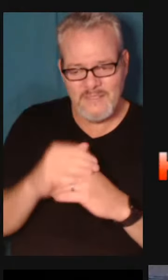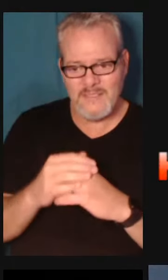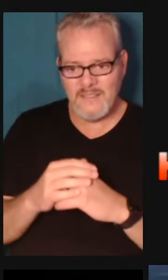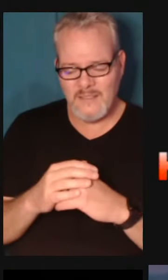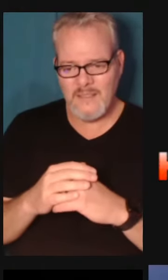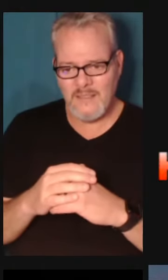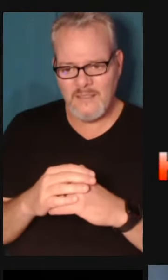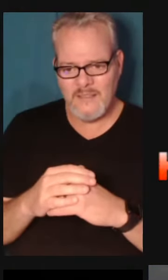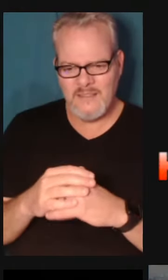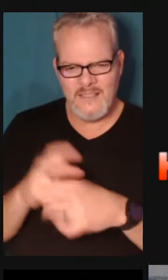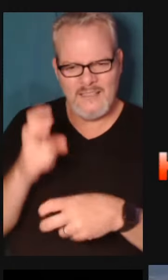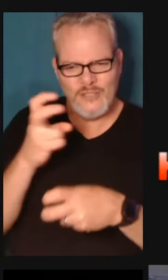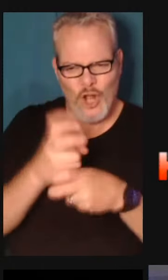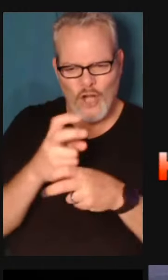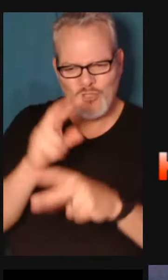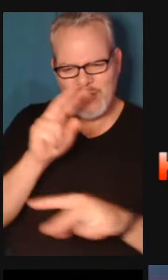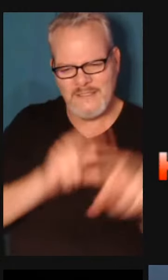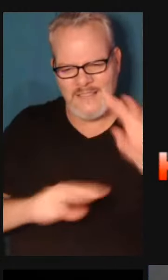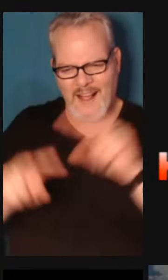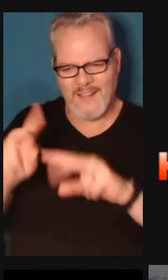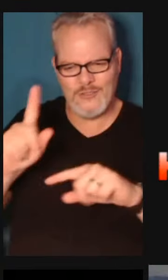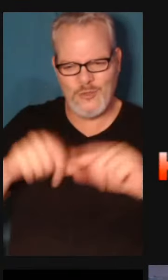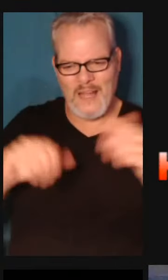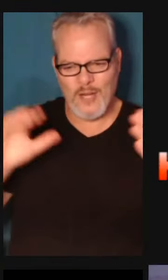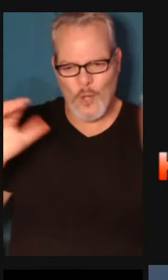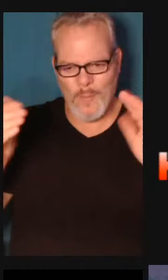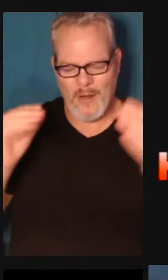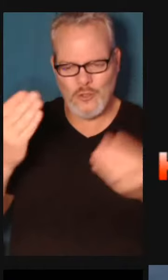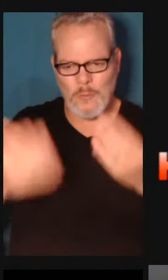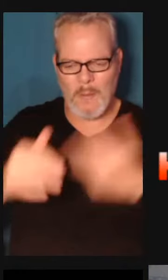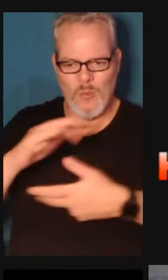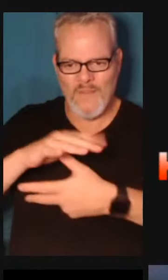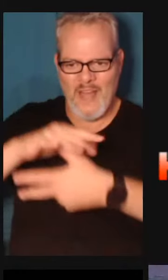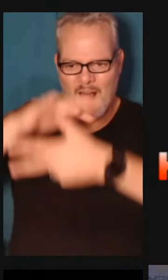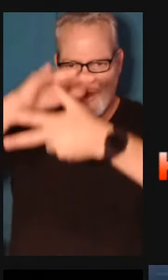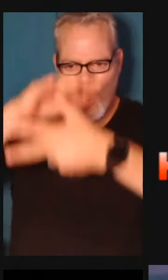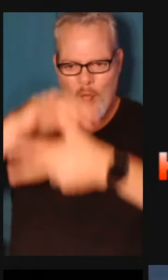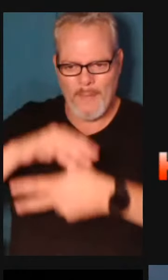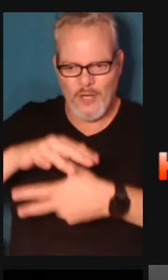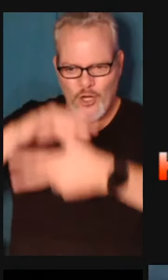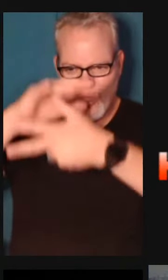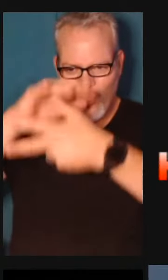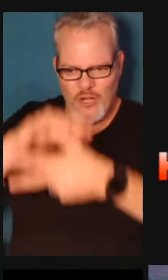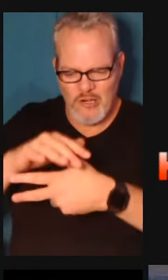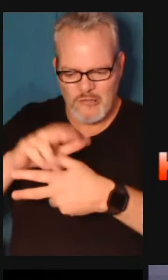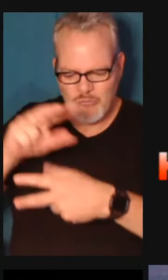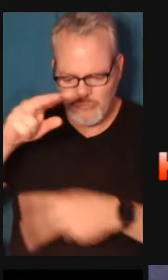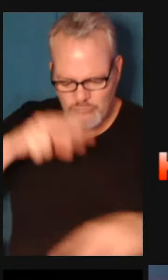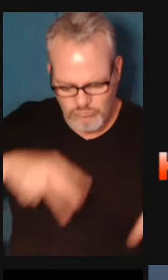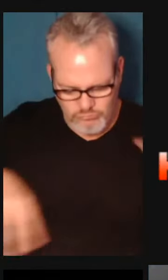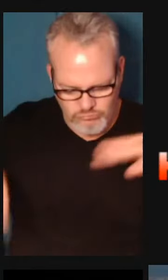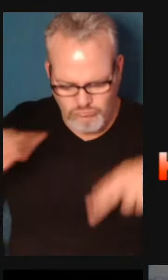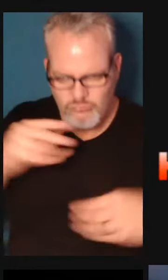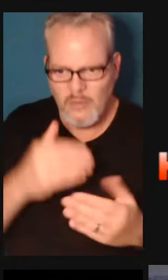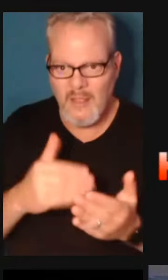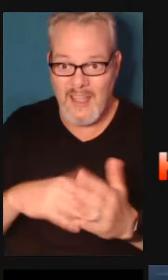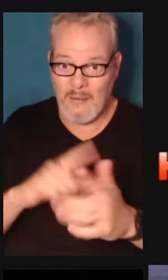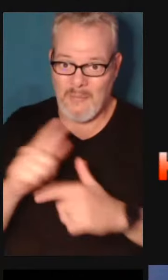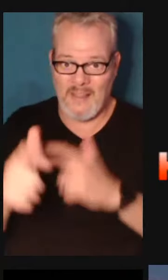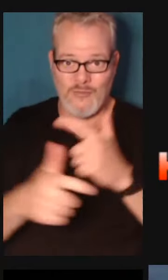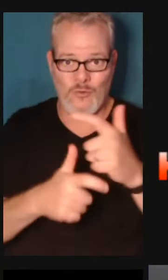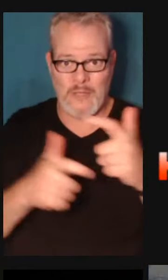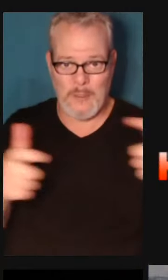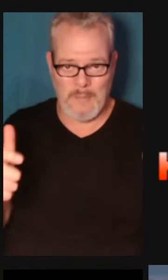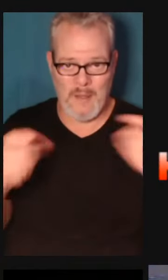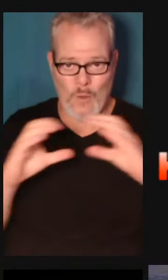And, it's hard to tell, right? There's nothing to compare it against. I don't have a helicopter flying in here again, but right, that's a pretty big hole.